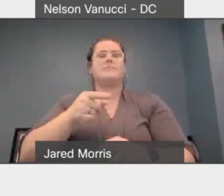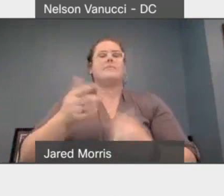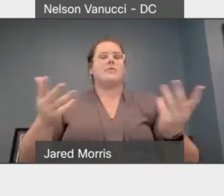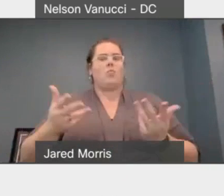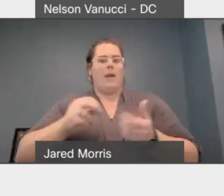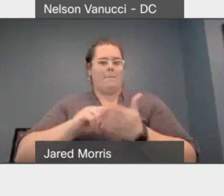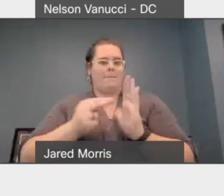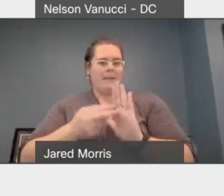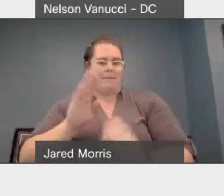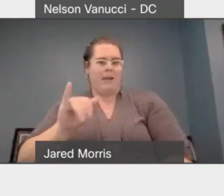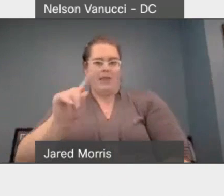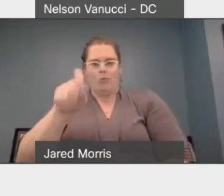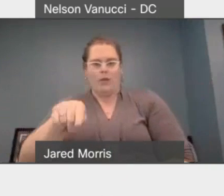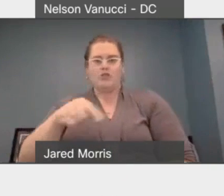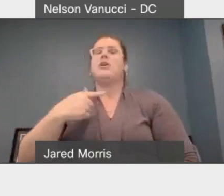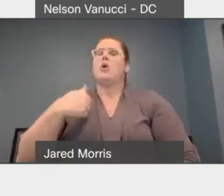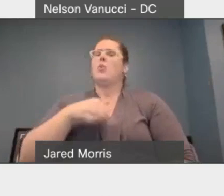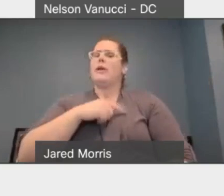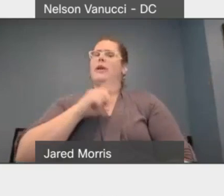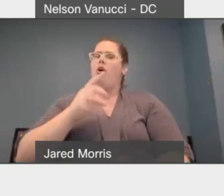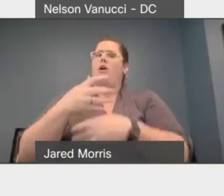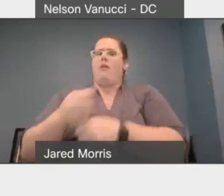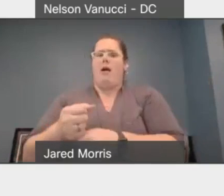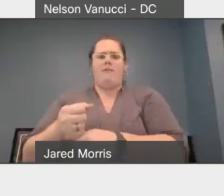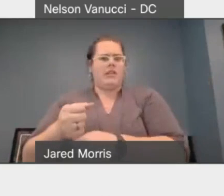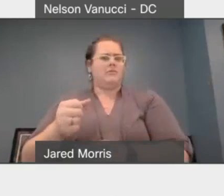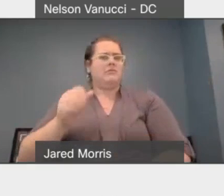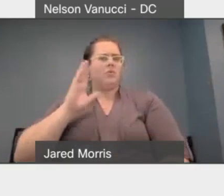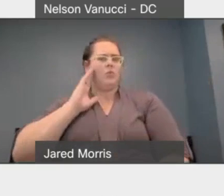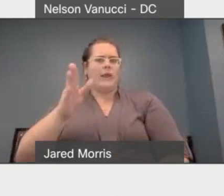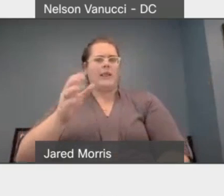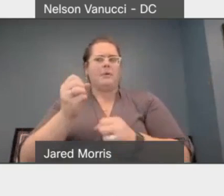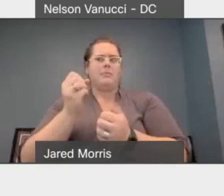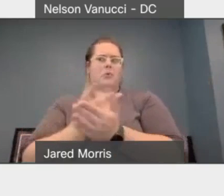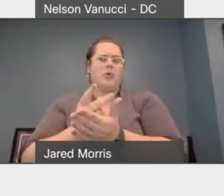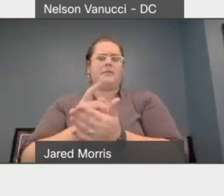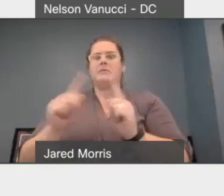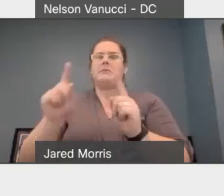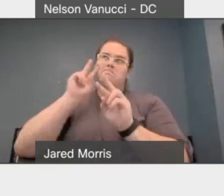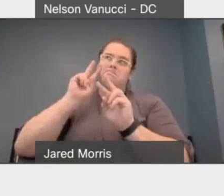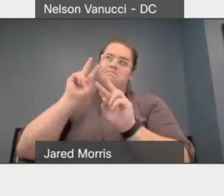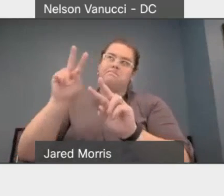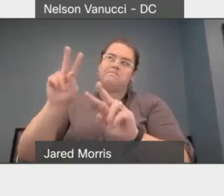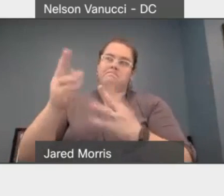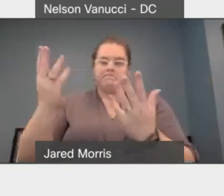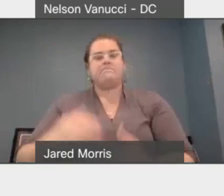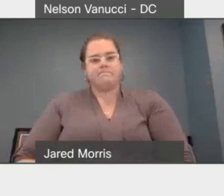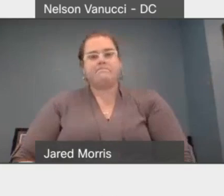approved, because we haven't received any additional inquiries.